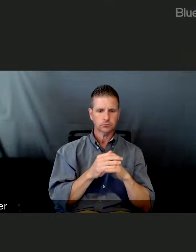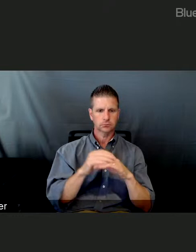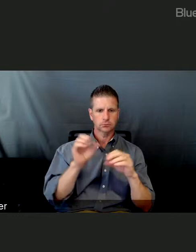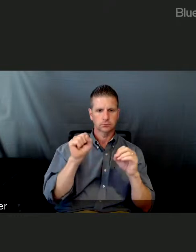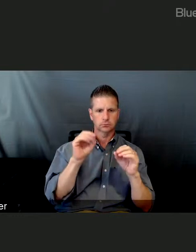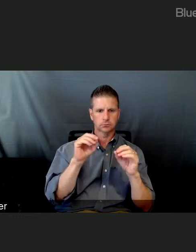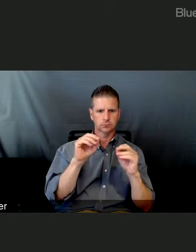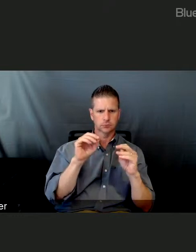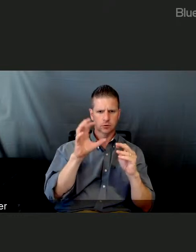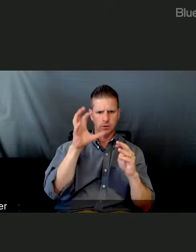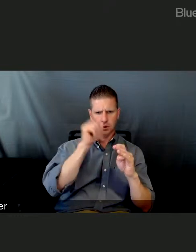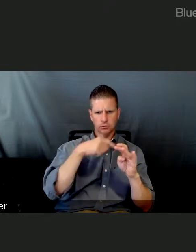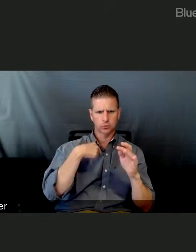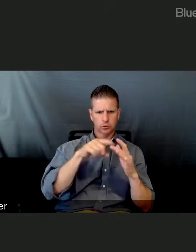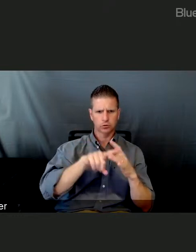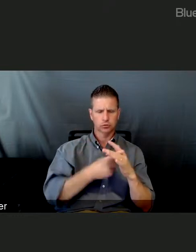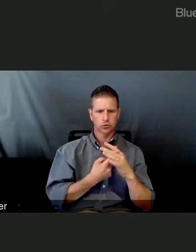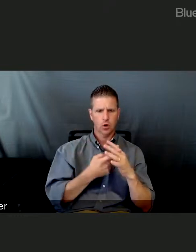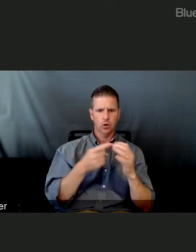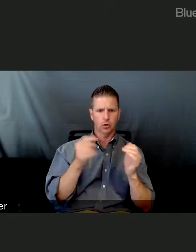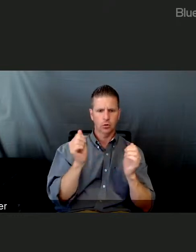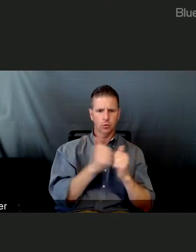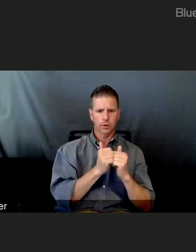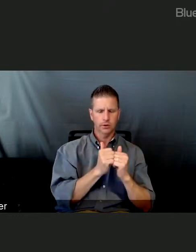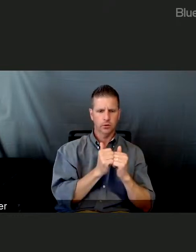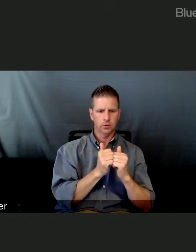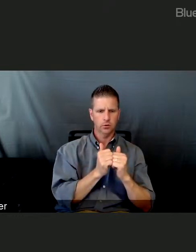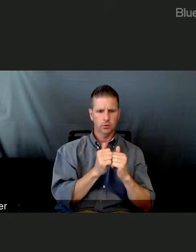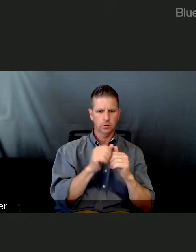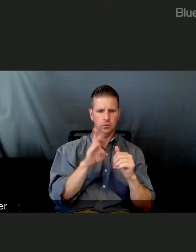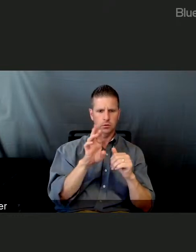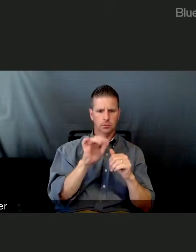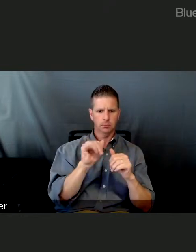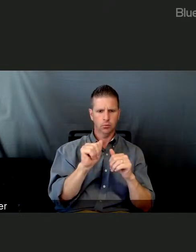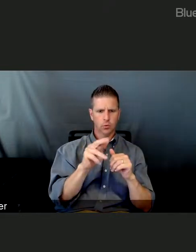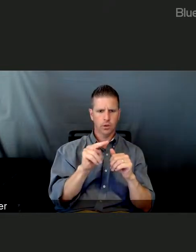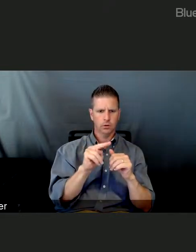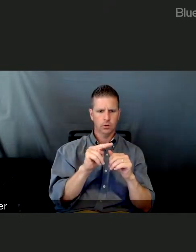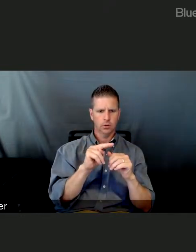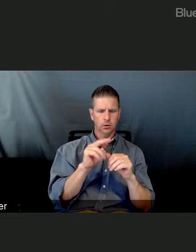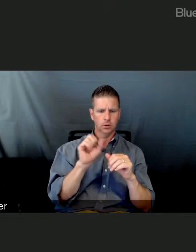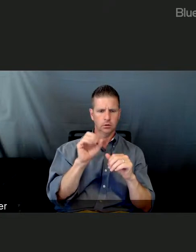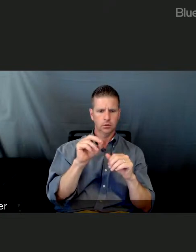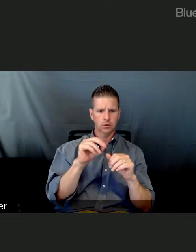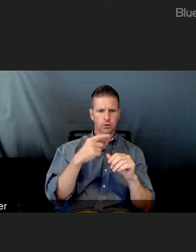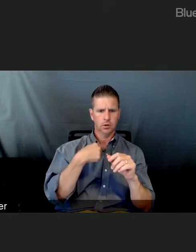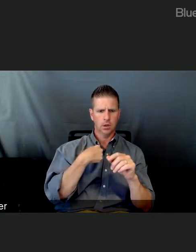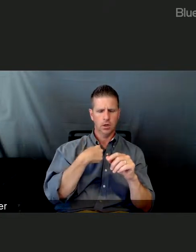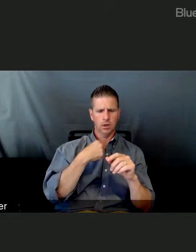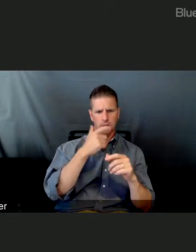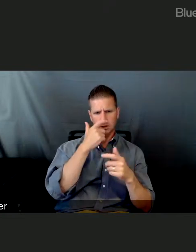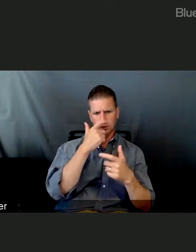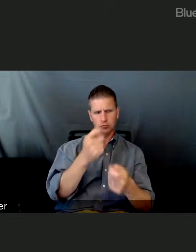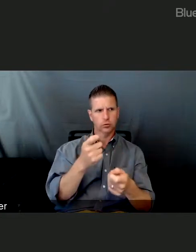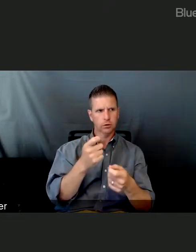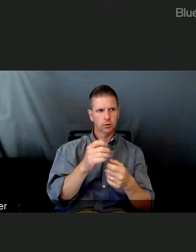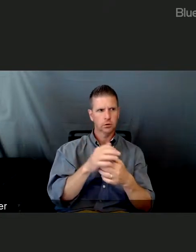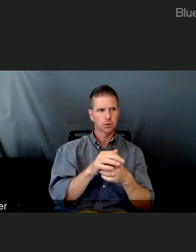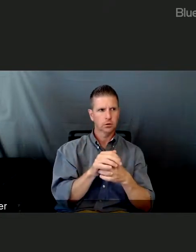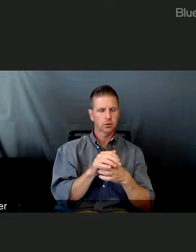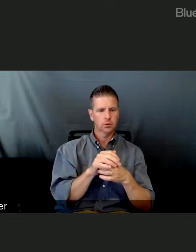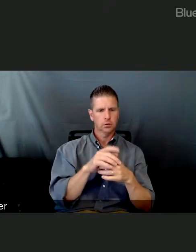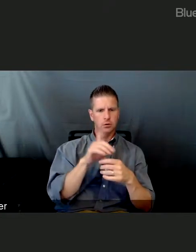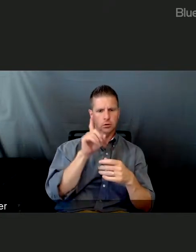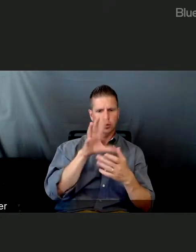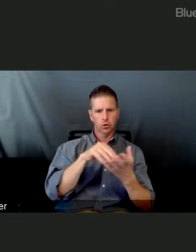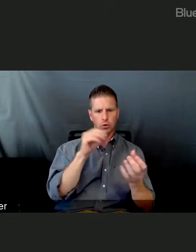So I guess we'll start off with Brian. So I'm intrigued to